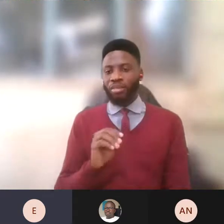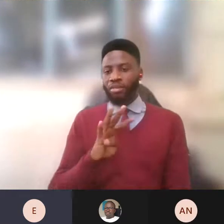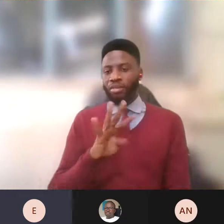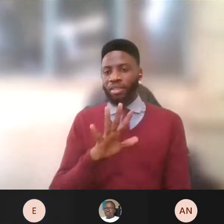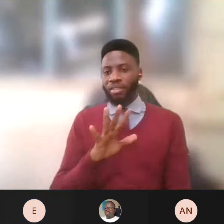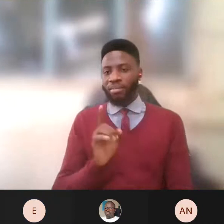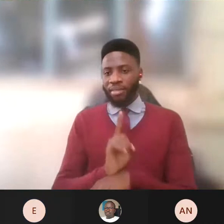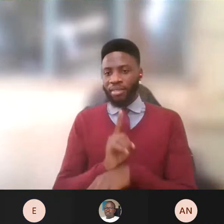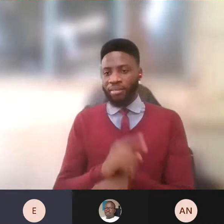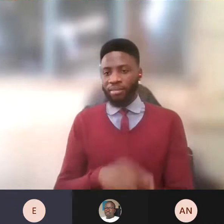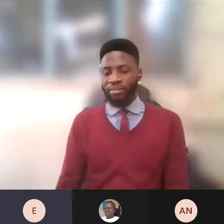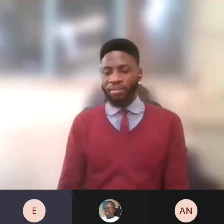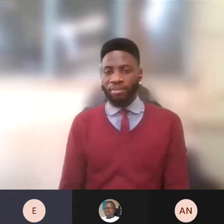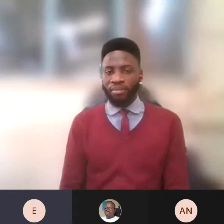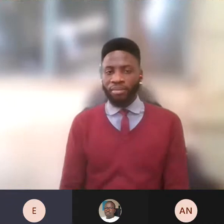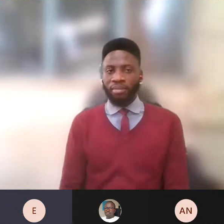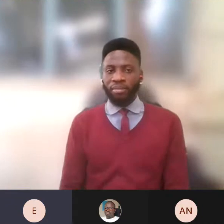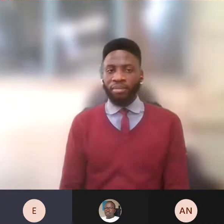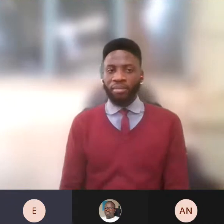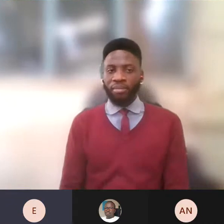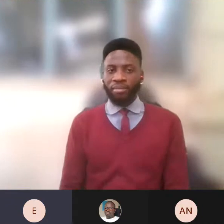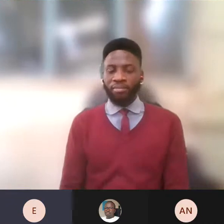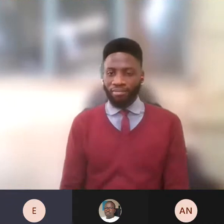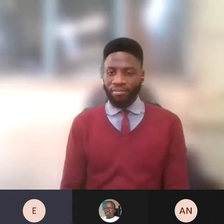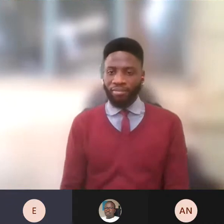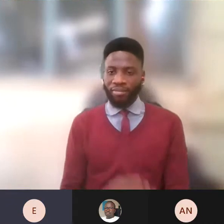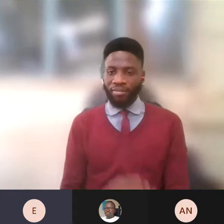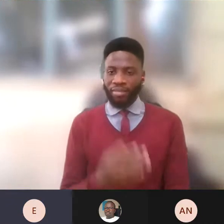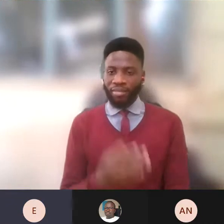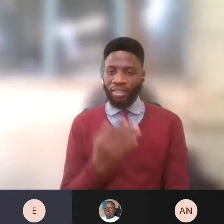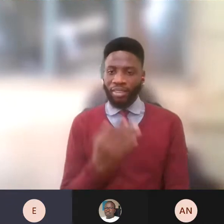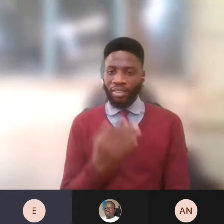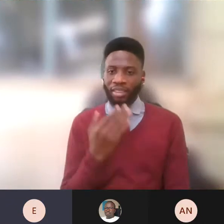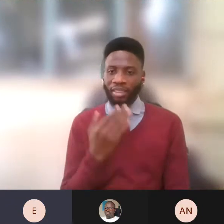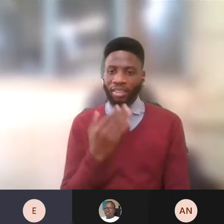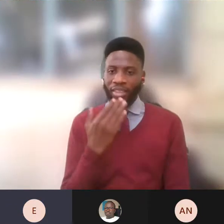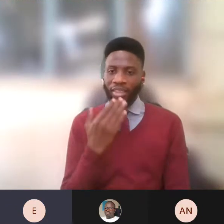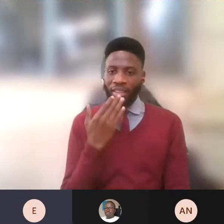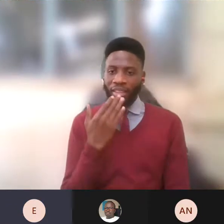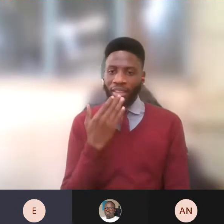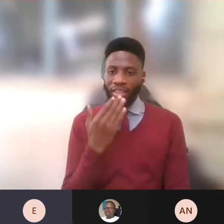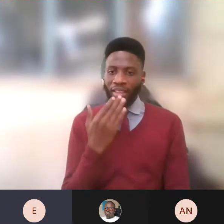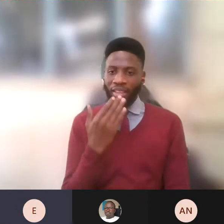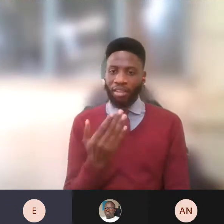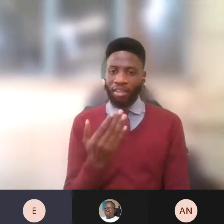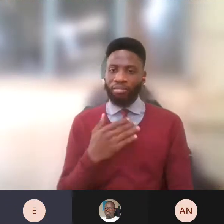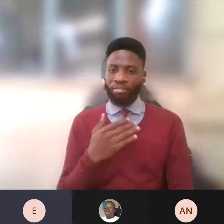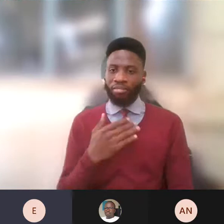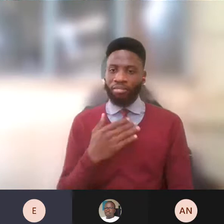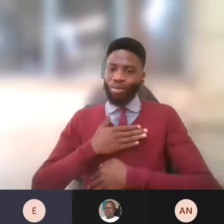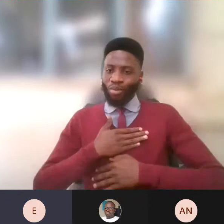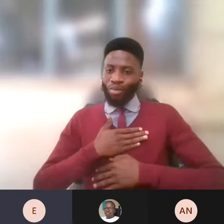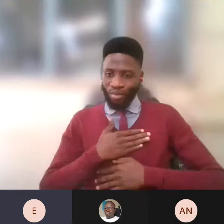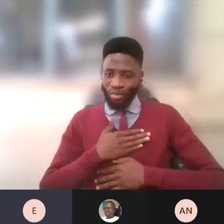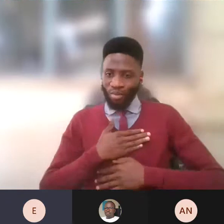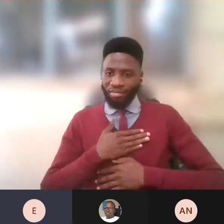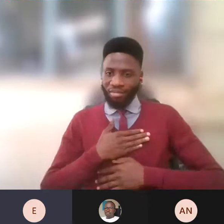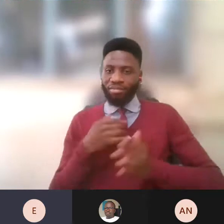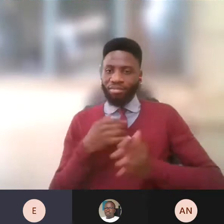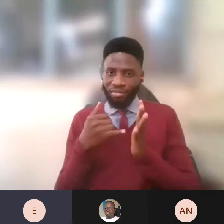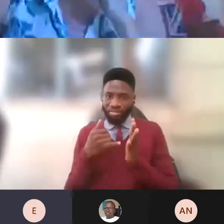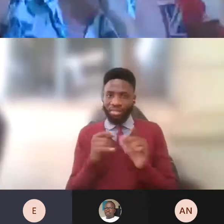have been in interviews where we have cold feet and suddenly we start stammering out of nowhere. So that's a good one.